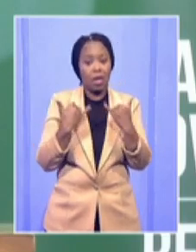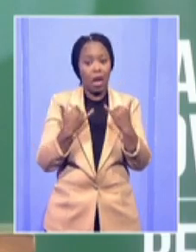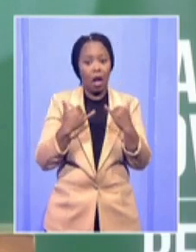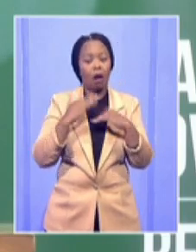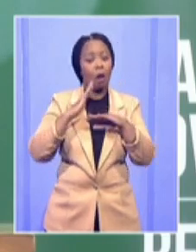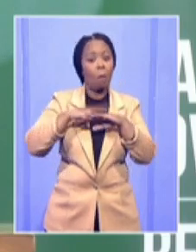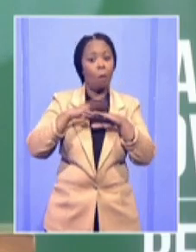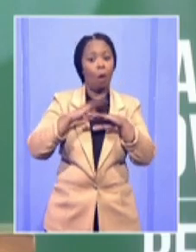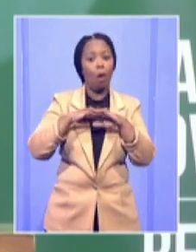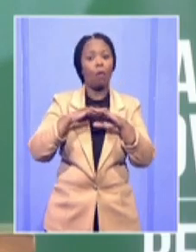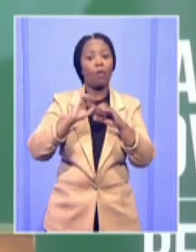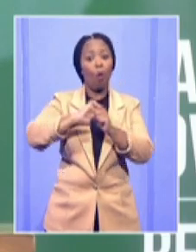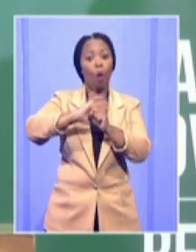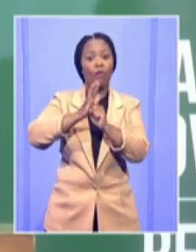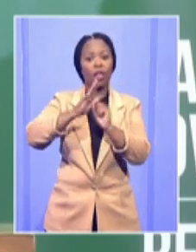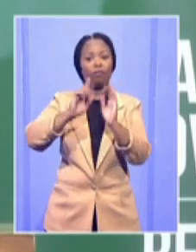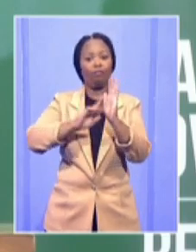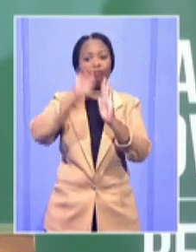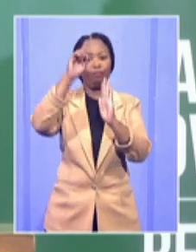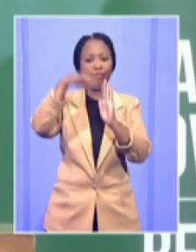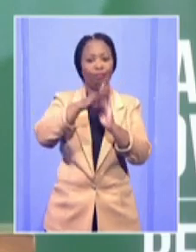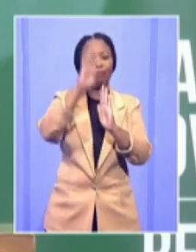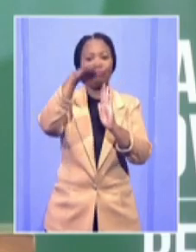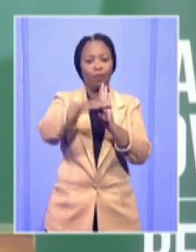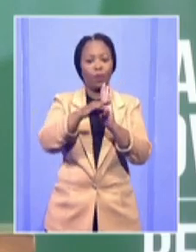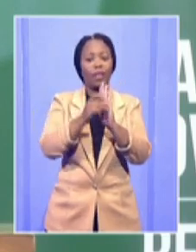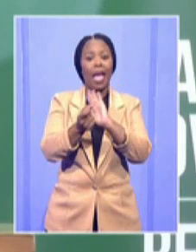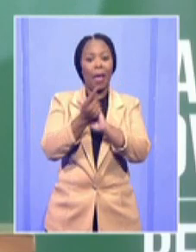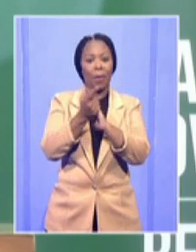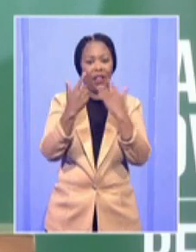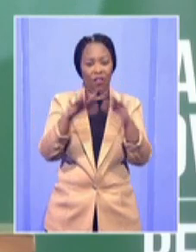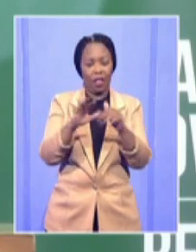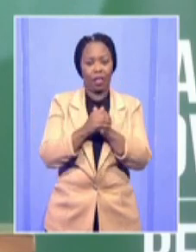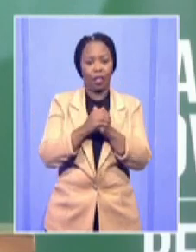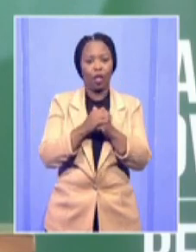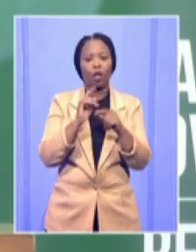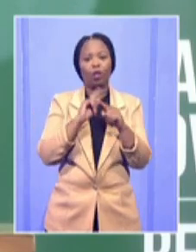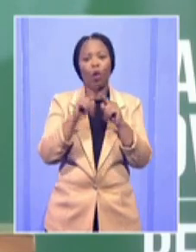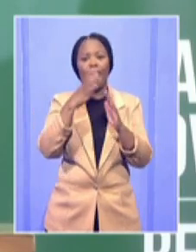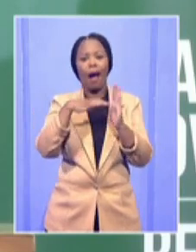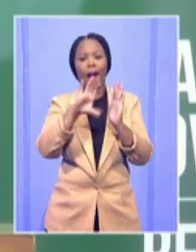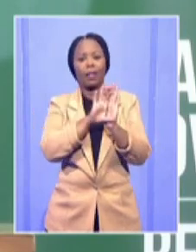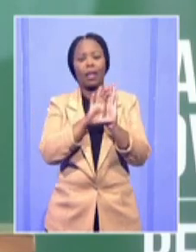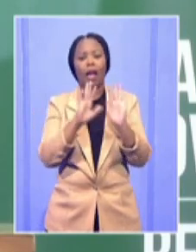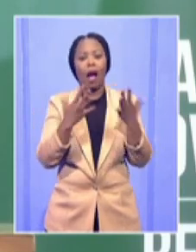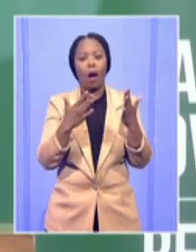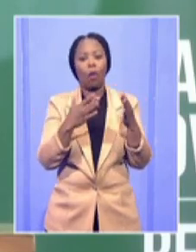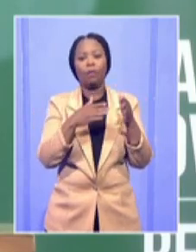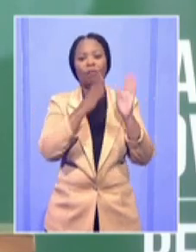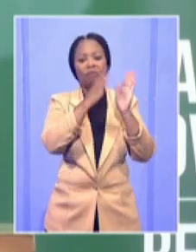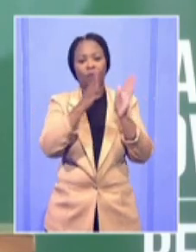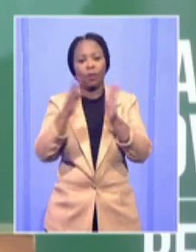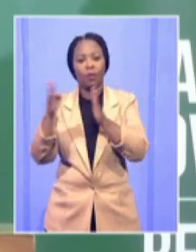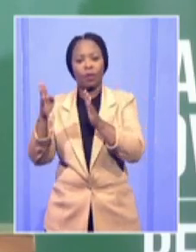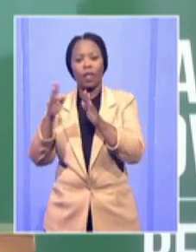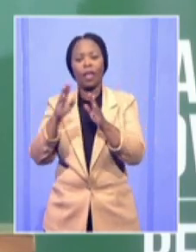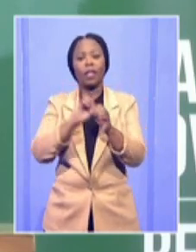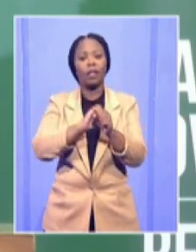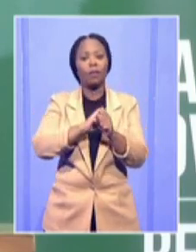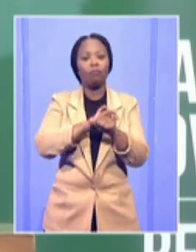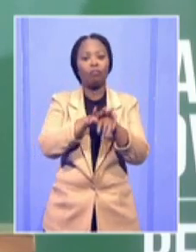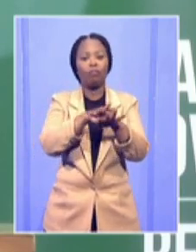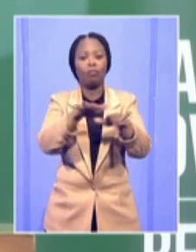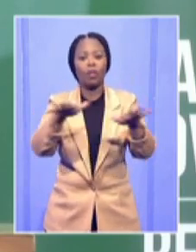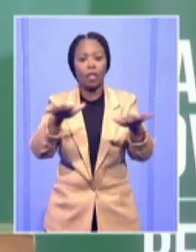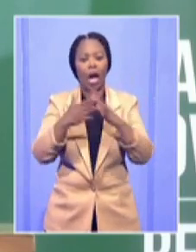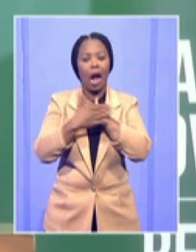COVID-19 infections occurred, which were characterized by the periods of increased transmissions in the country, which were